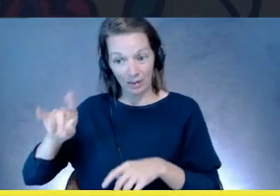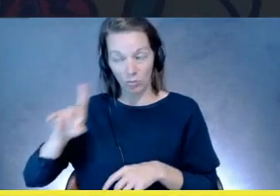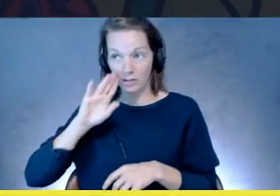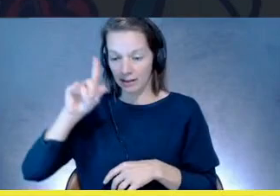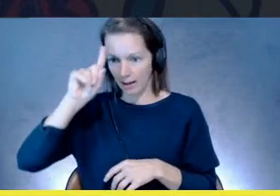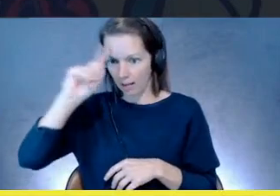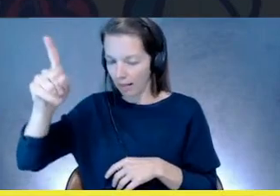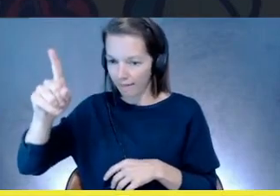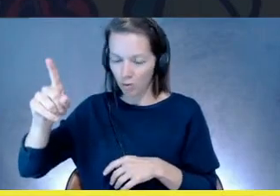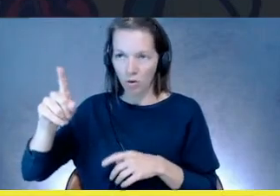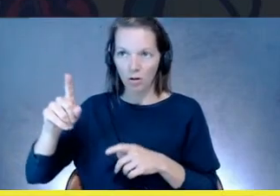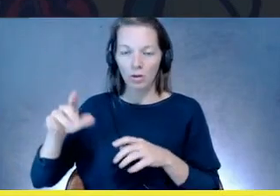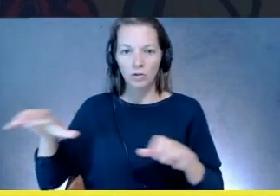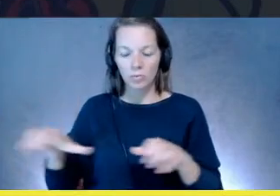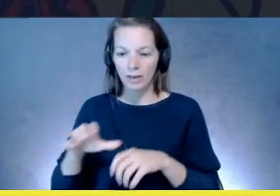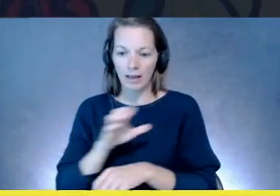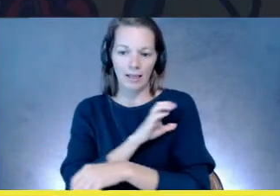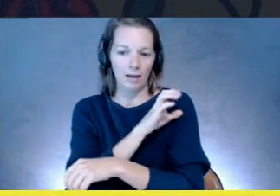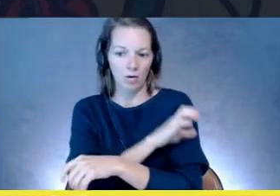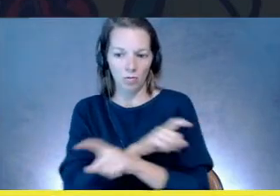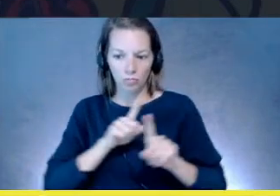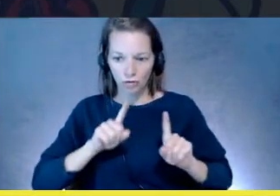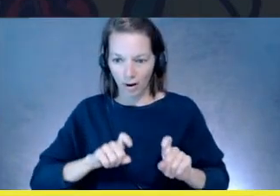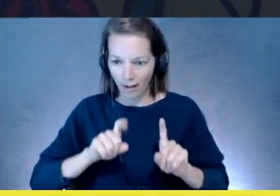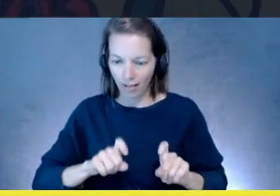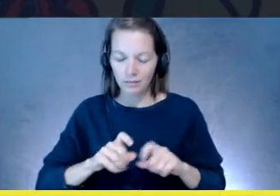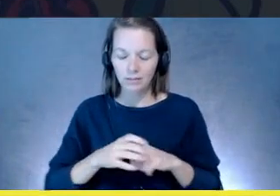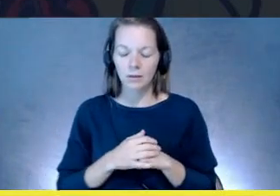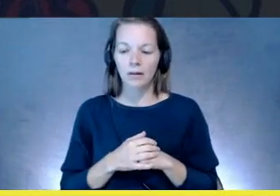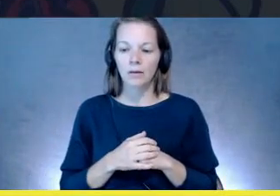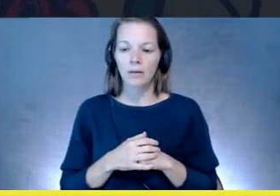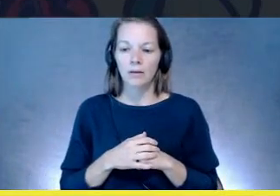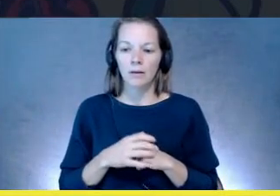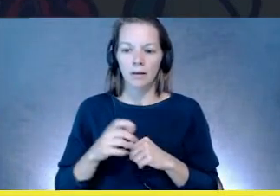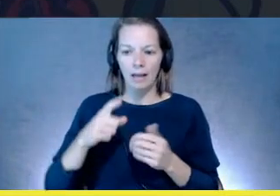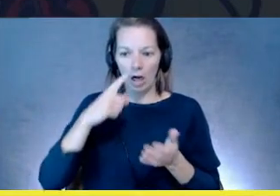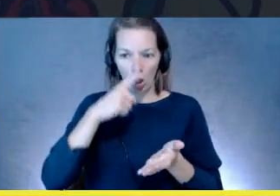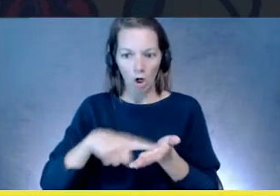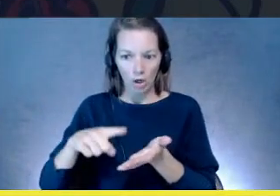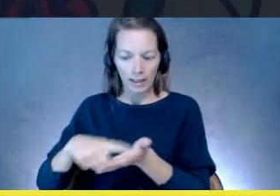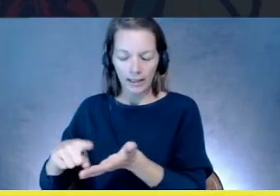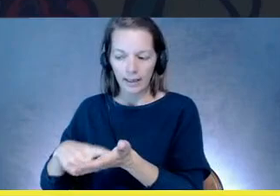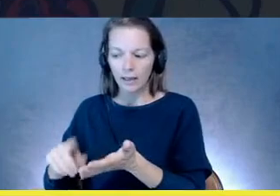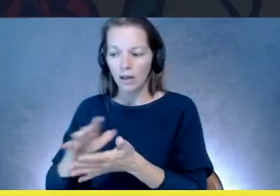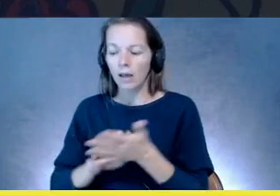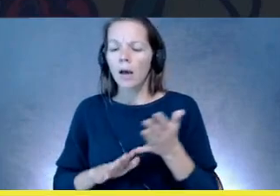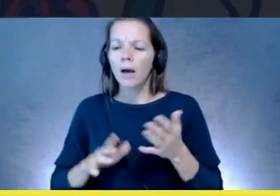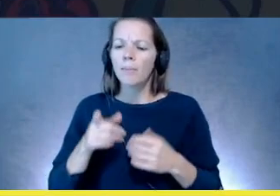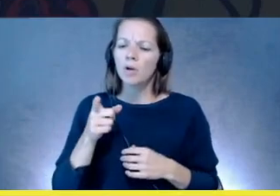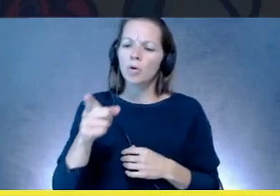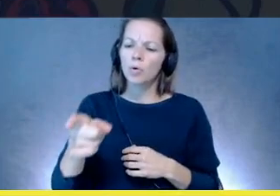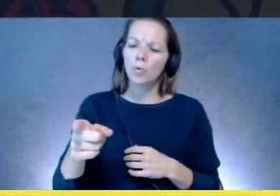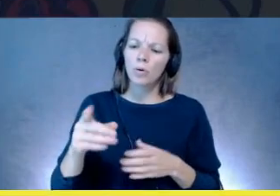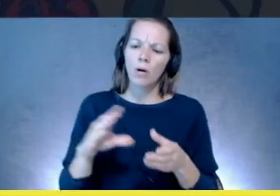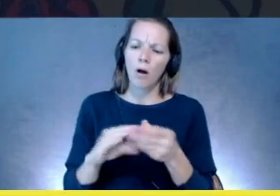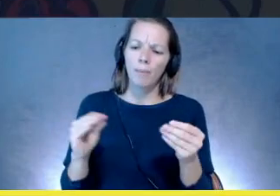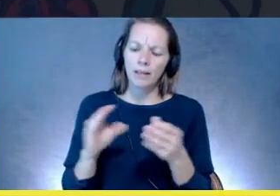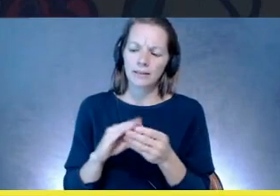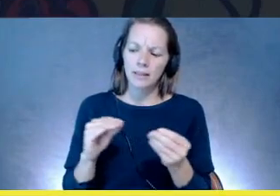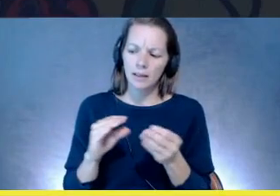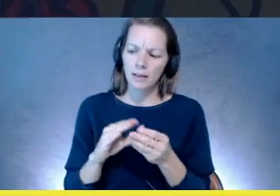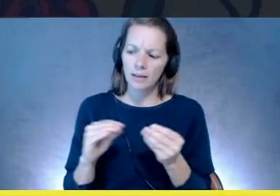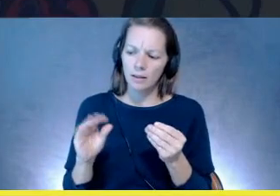to clinicaltrials.gov and looking the way that you did. And you kind of commented on this in